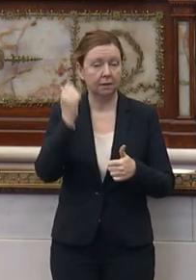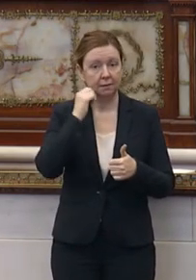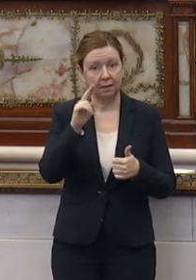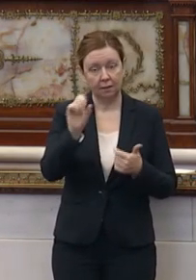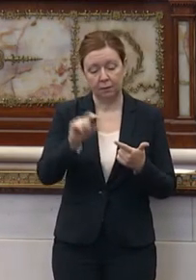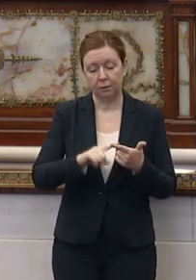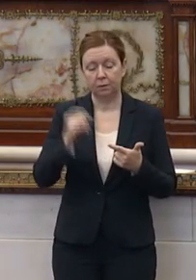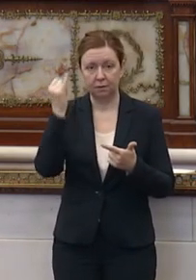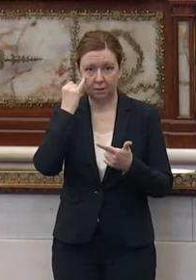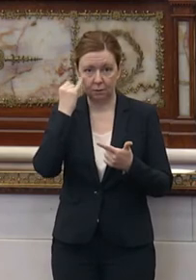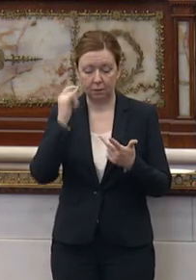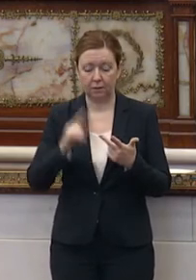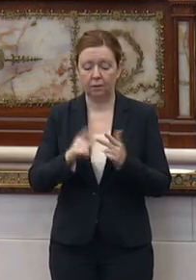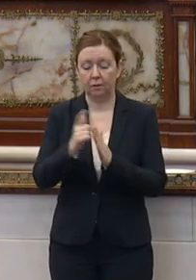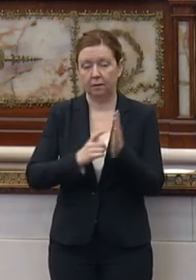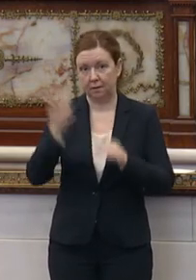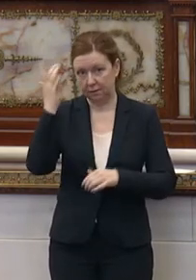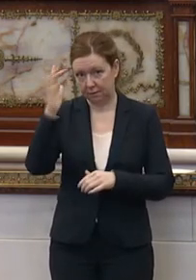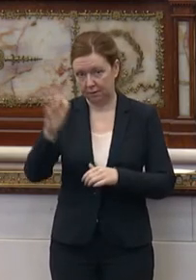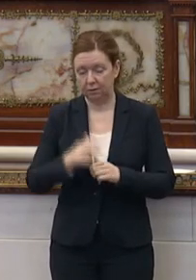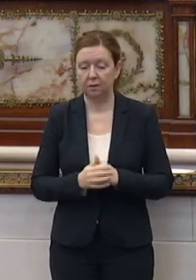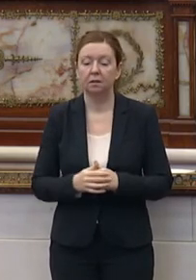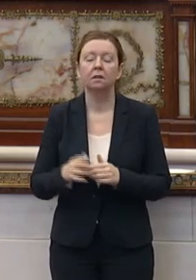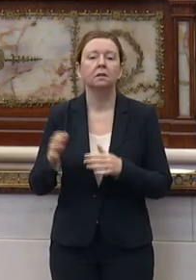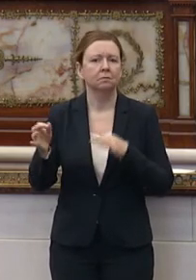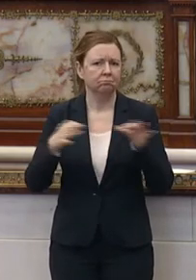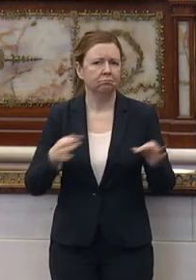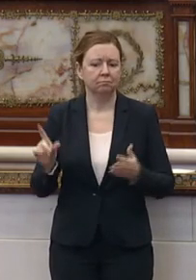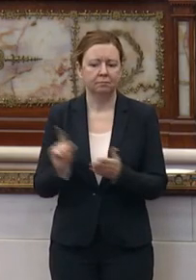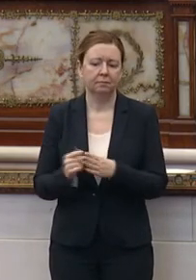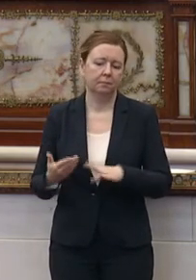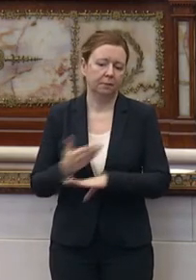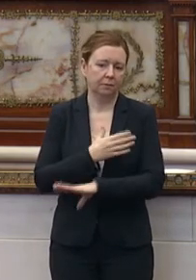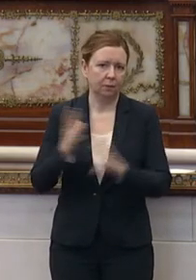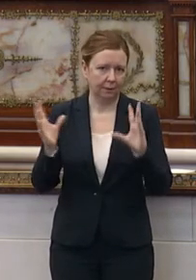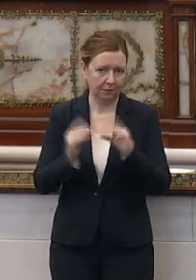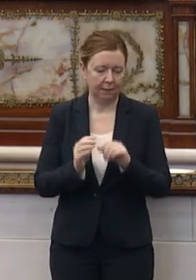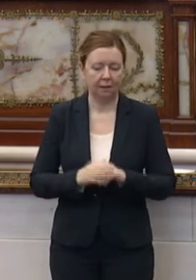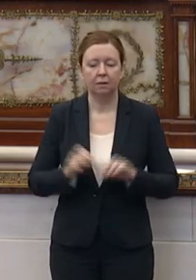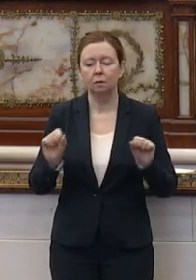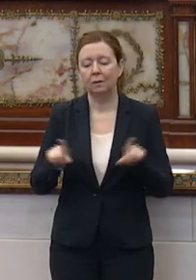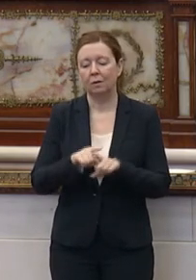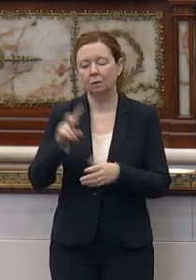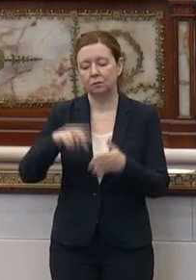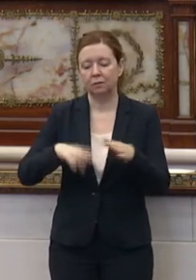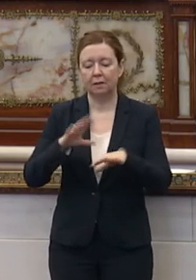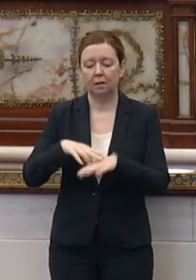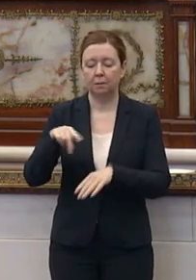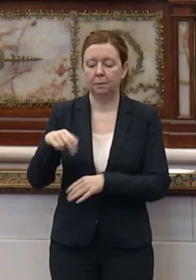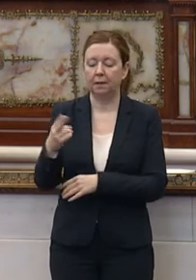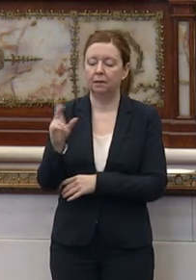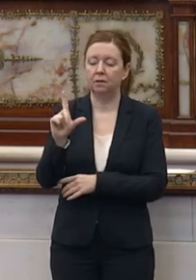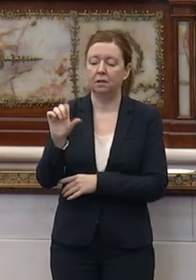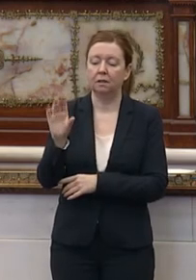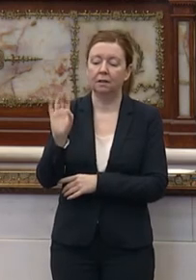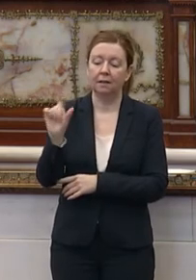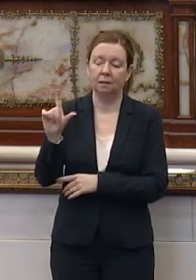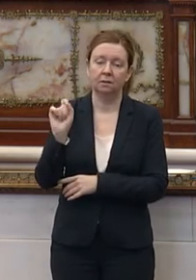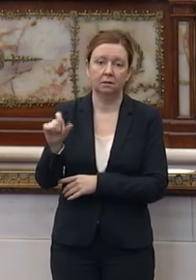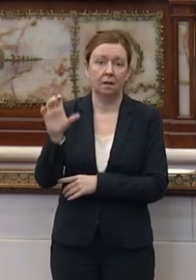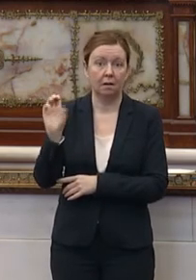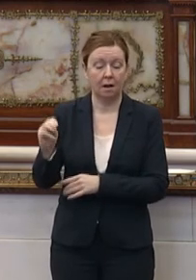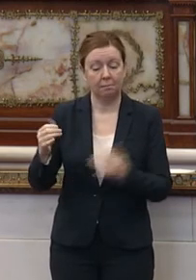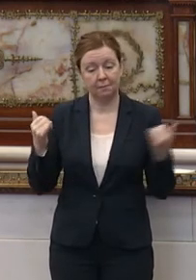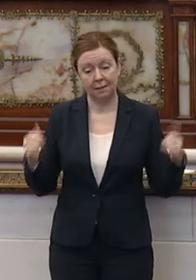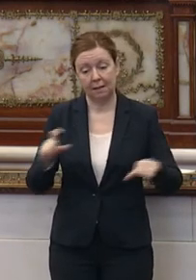published in the Daily News, the Enquirer, and the Legal Intelligencer prior to the meeting, and can also be found on phlcouncil.com. I now